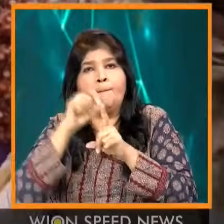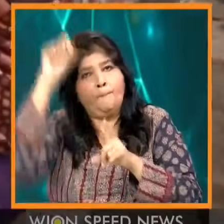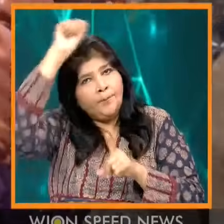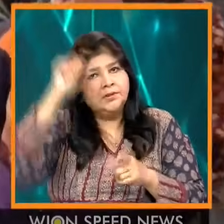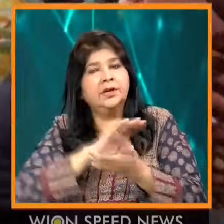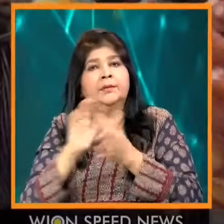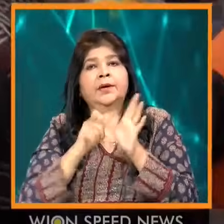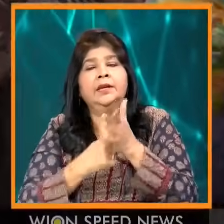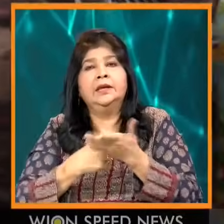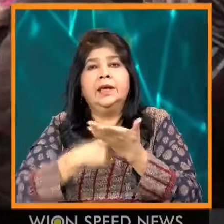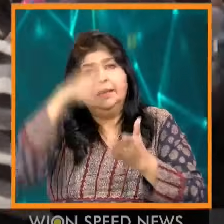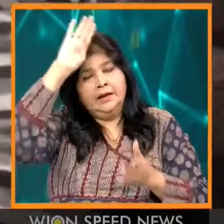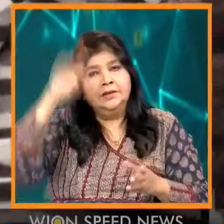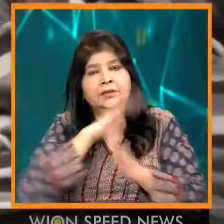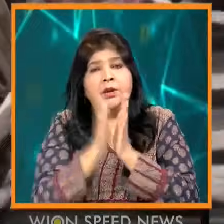and Rajasthan.